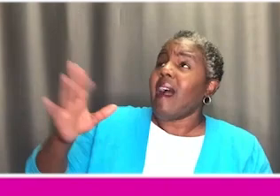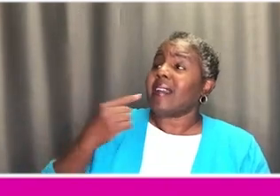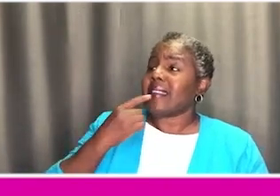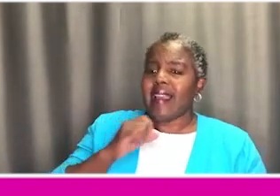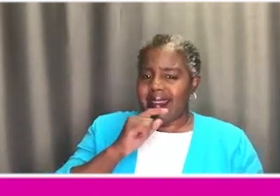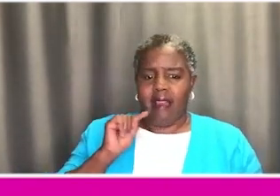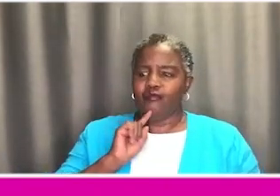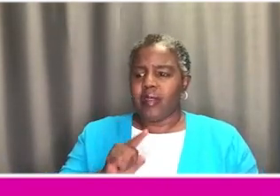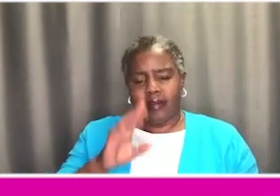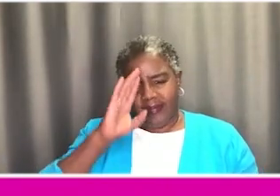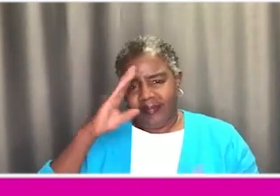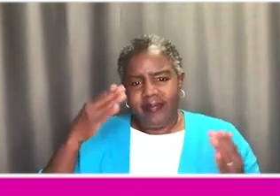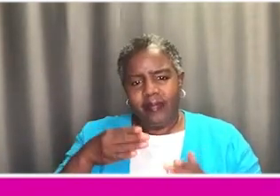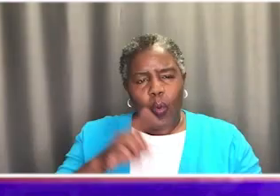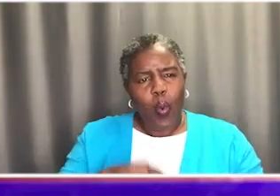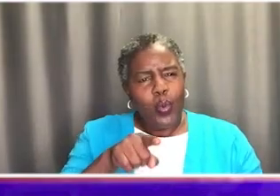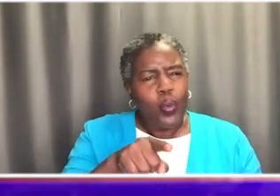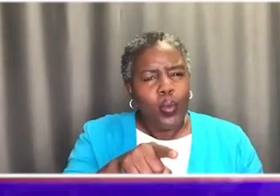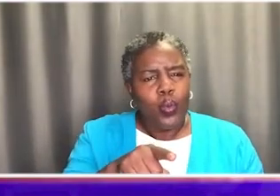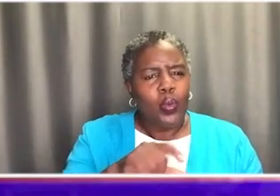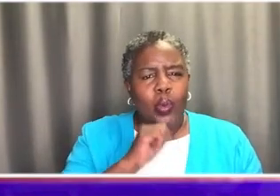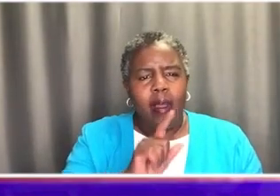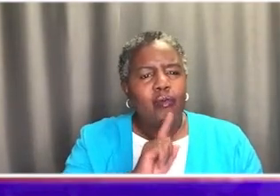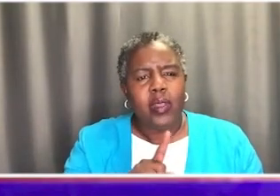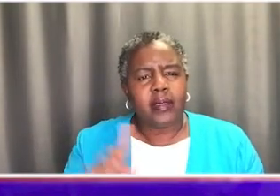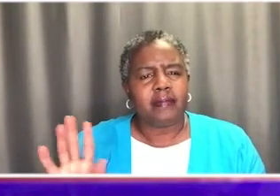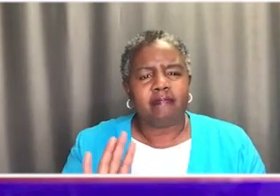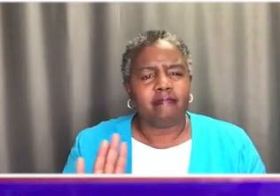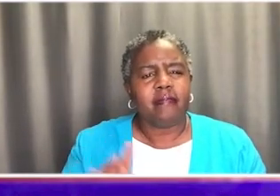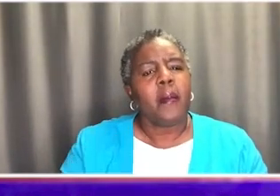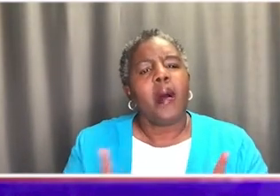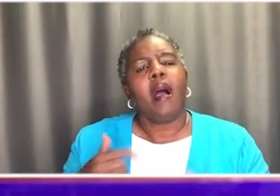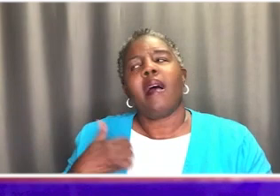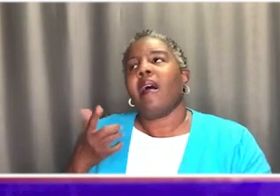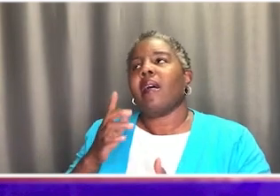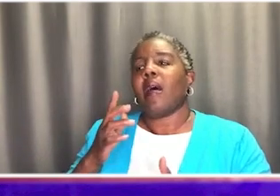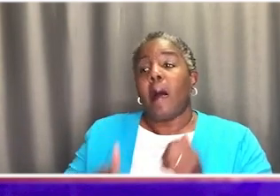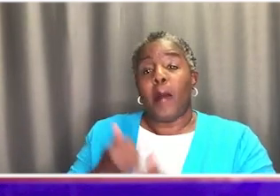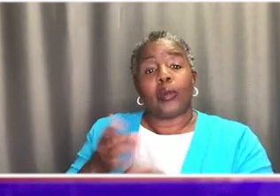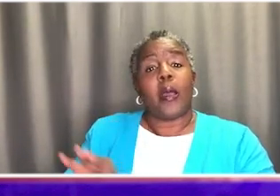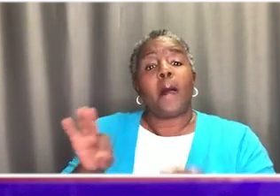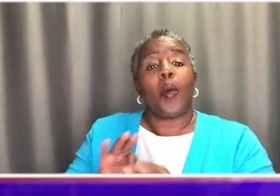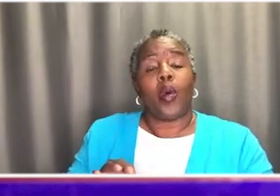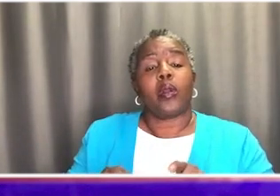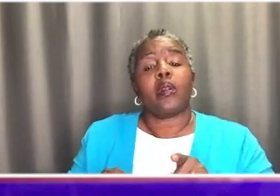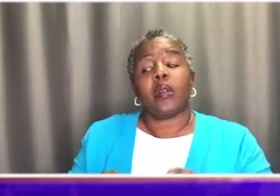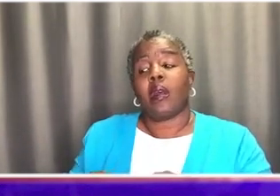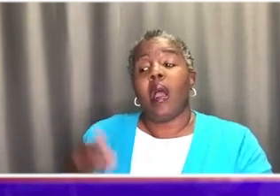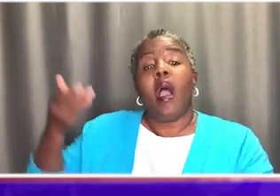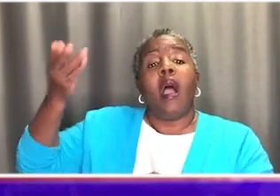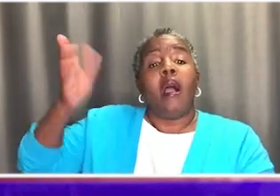about you, but it's about you and God's people all throughout